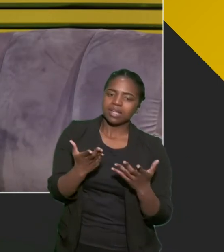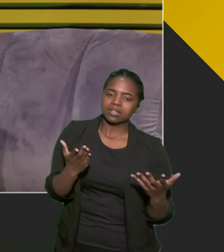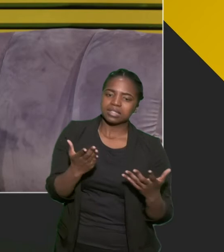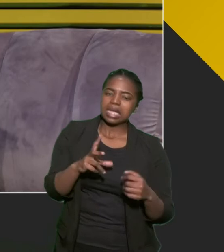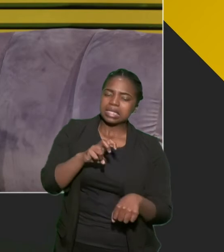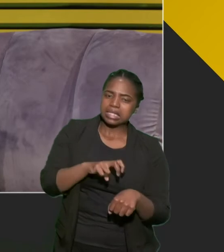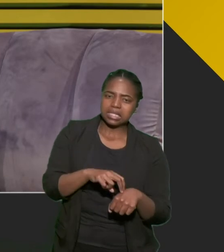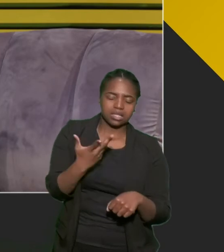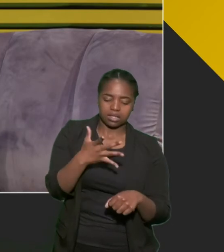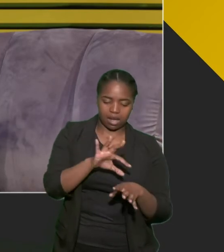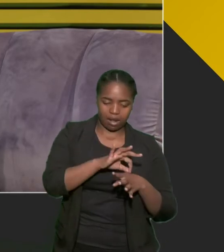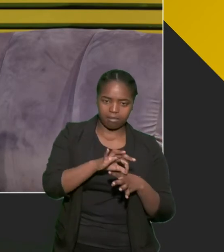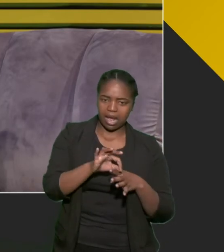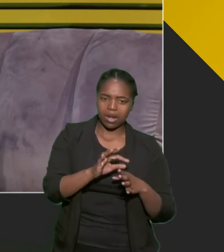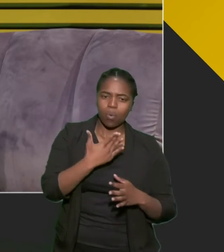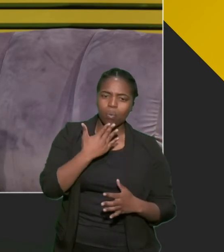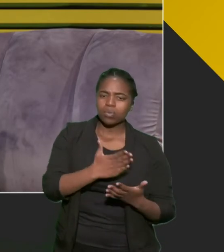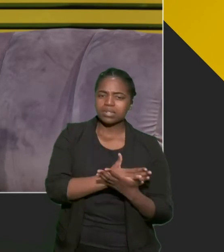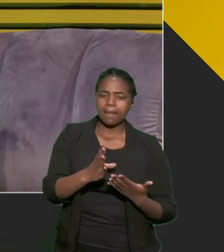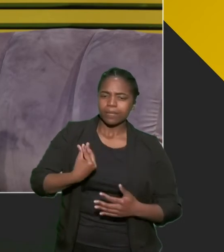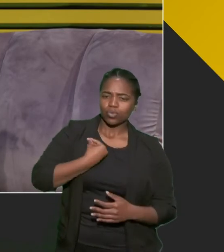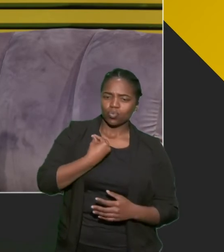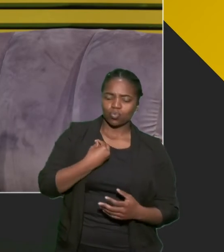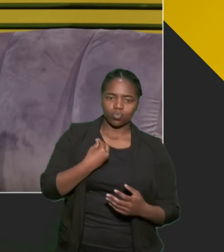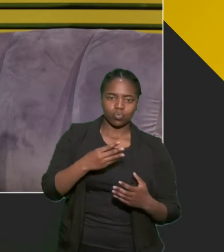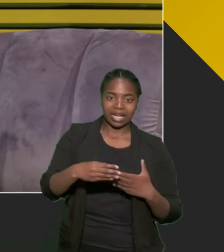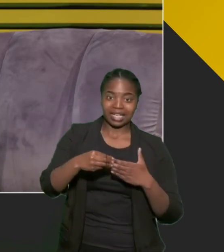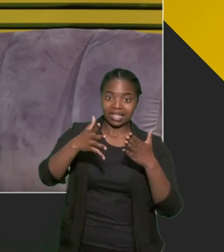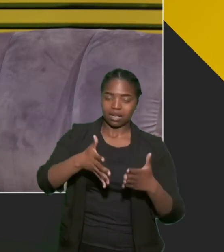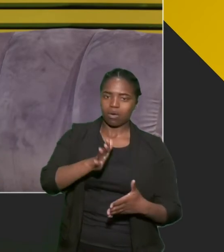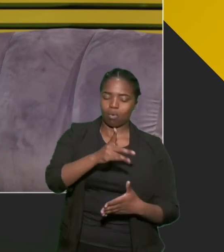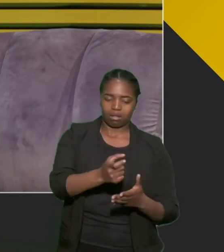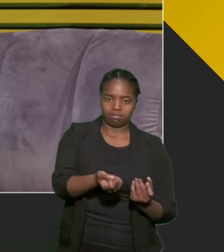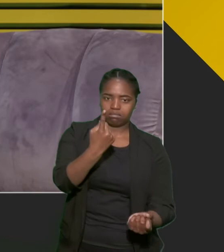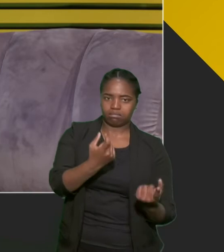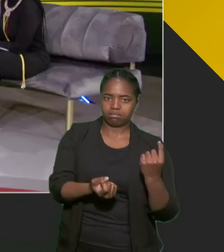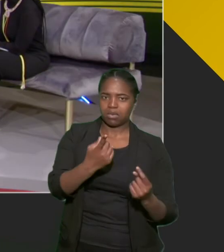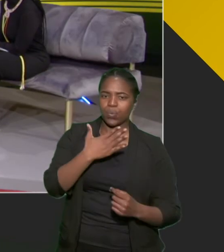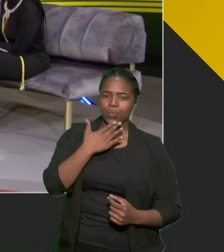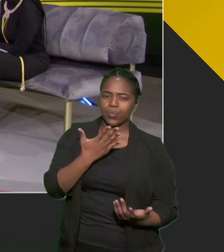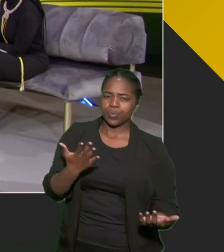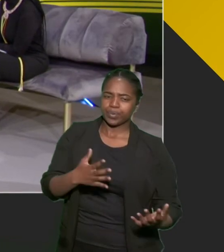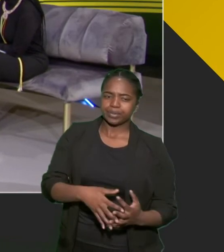to be a succession plan. Who are some of the new leaders that are going to be coming up in Rwanda in your eyes?